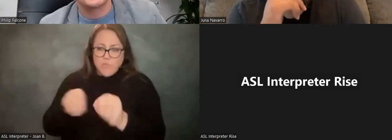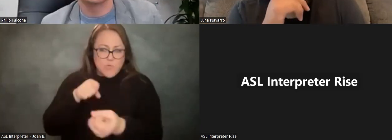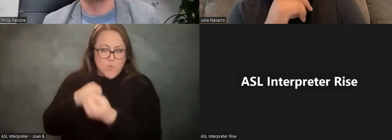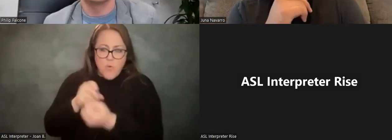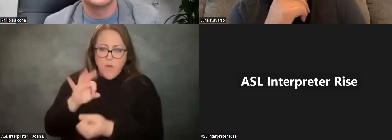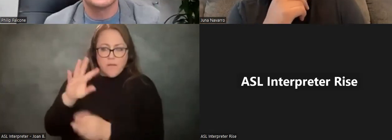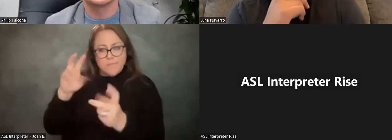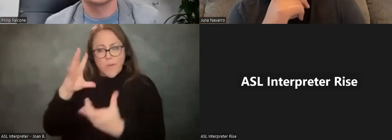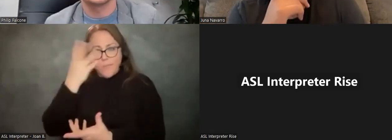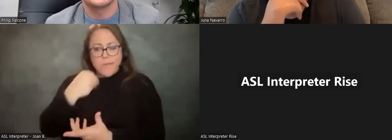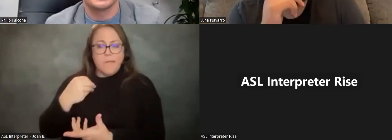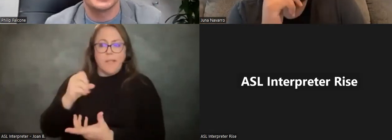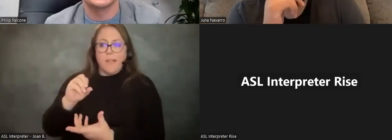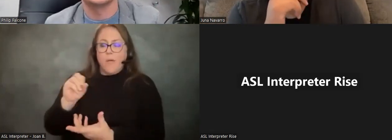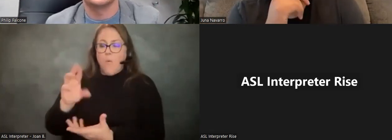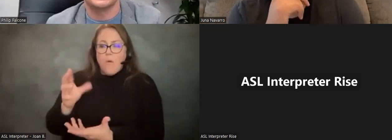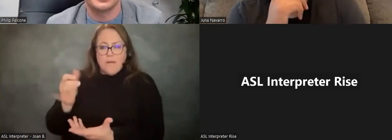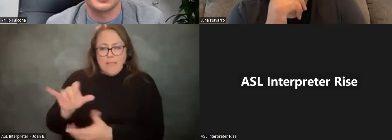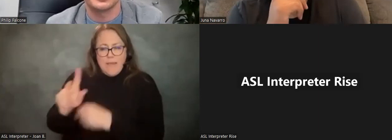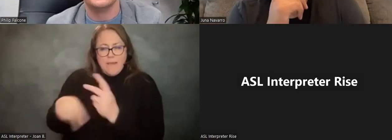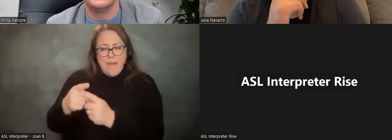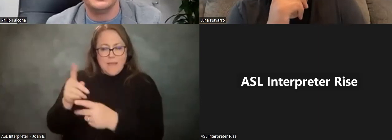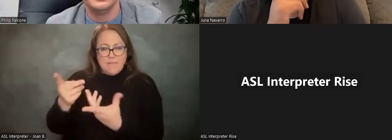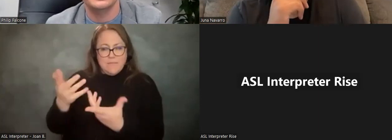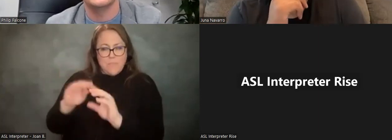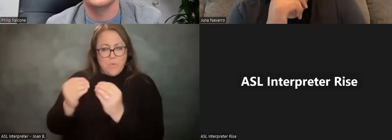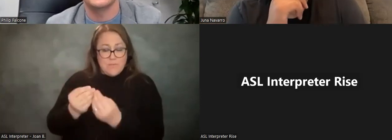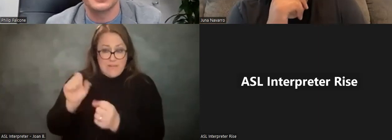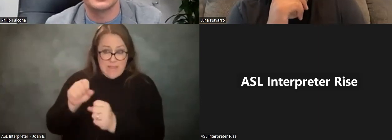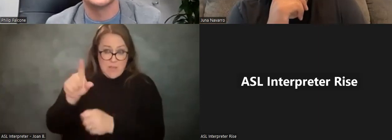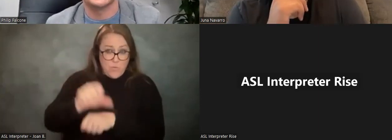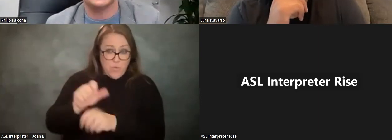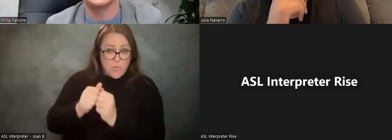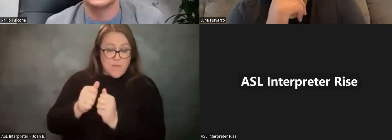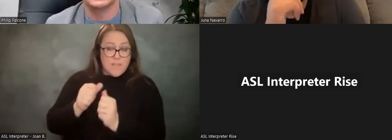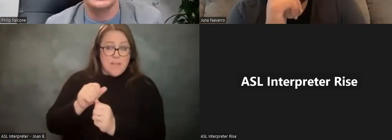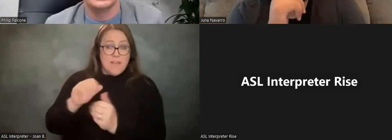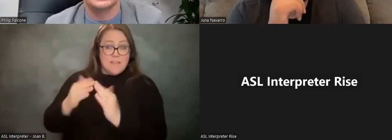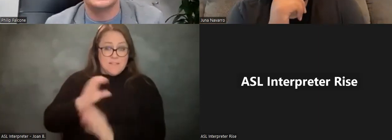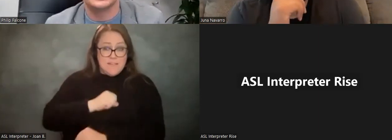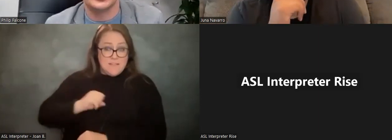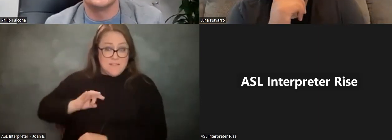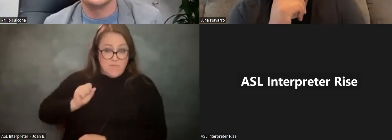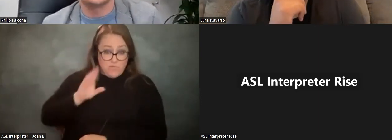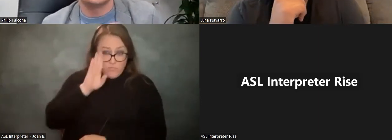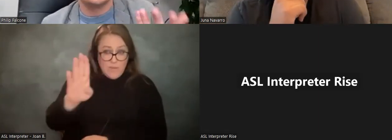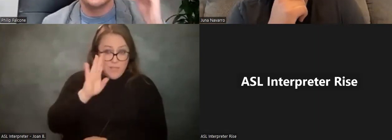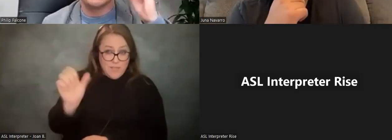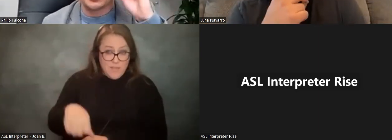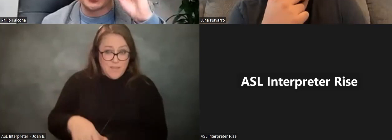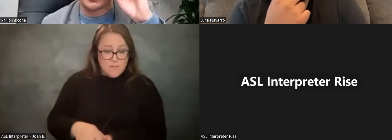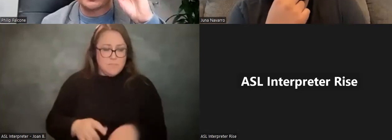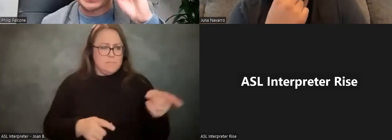or similar entity? Can you work with the city staff directly? Great question. So before we